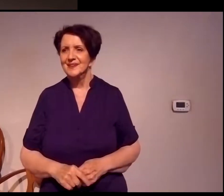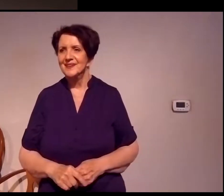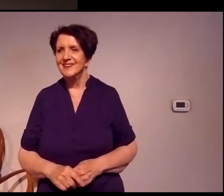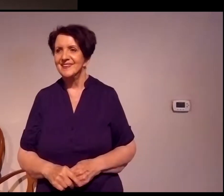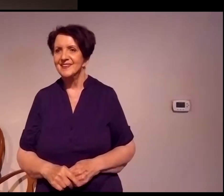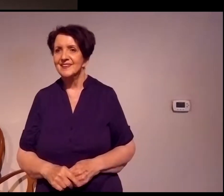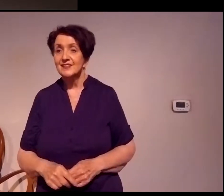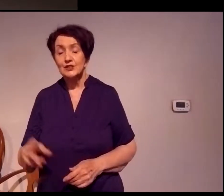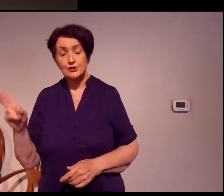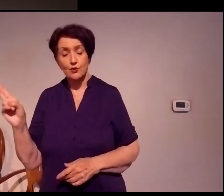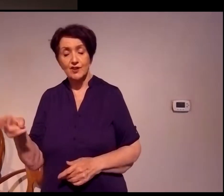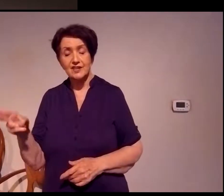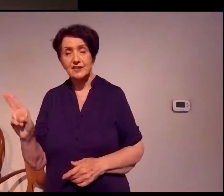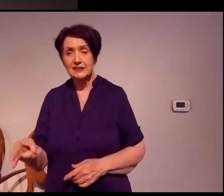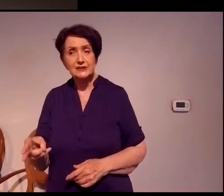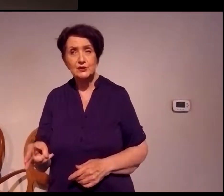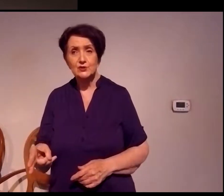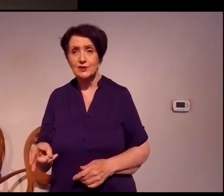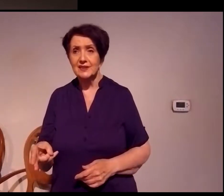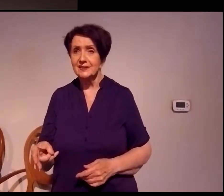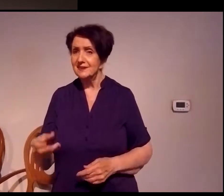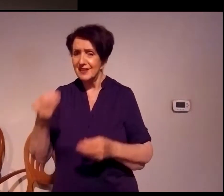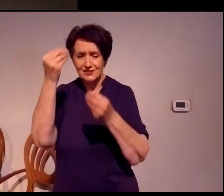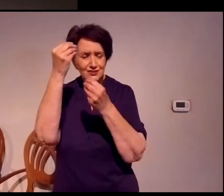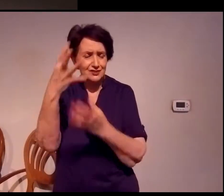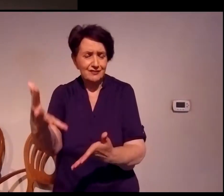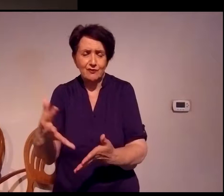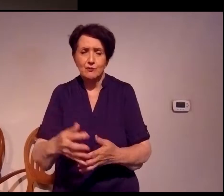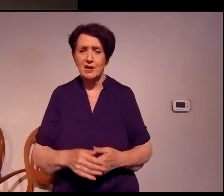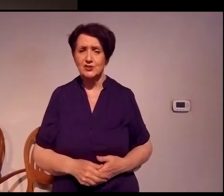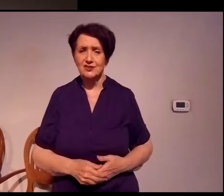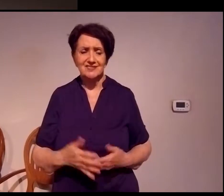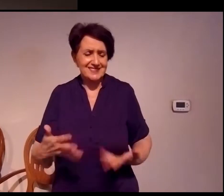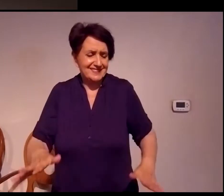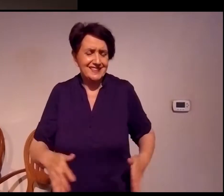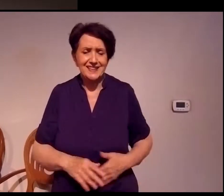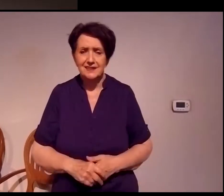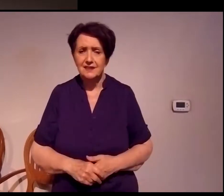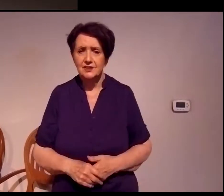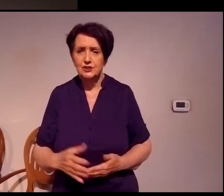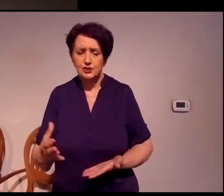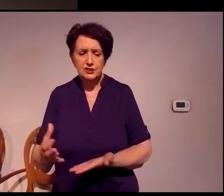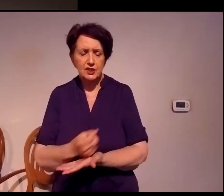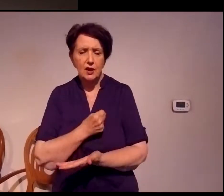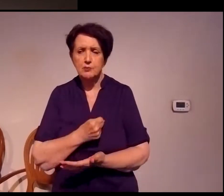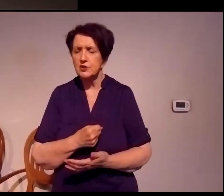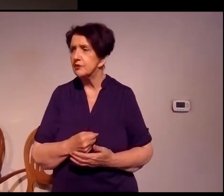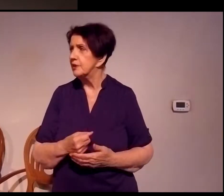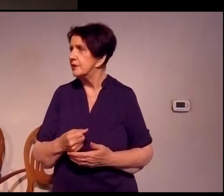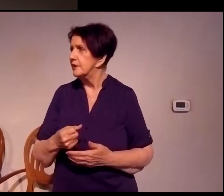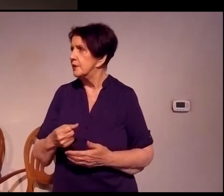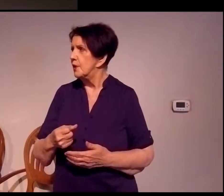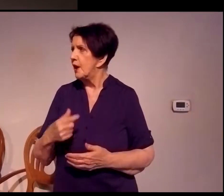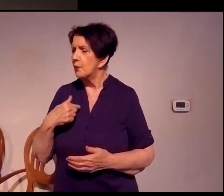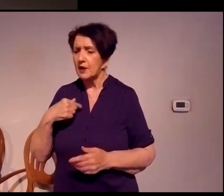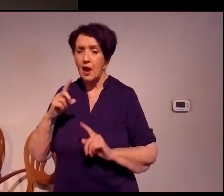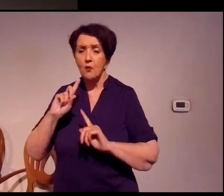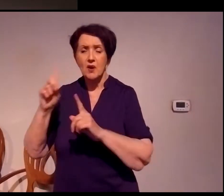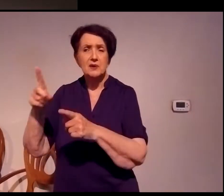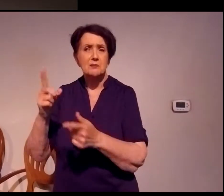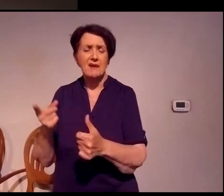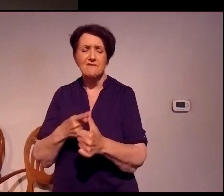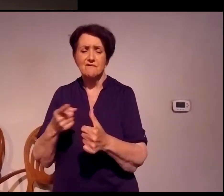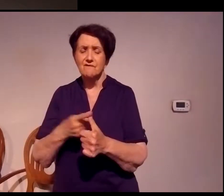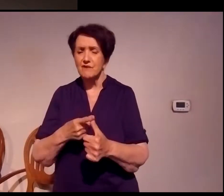So the history is just information and opportunities for you to go. I remember walking into my first Science of Mind church, and I could barely